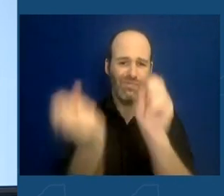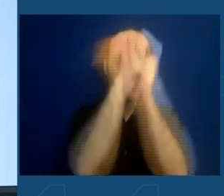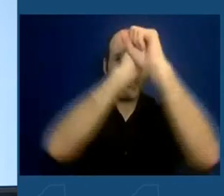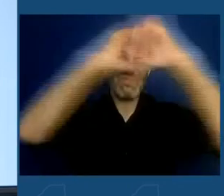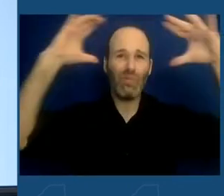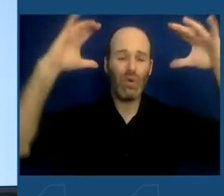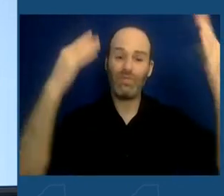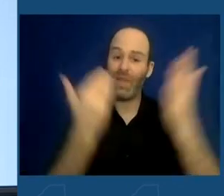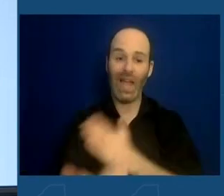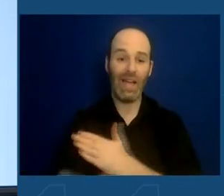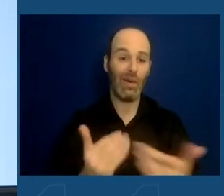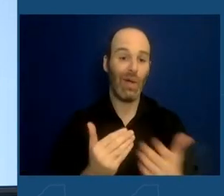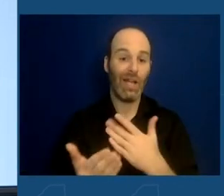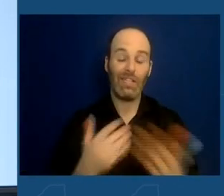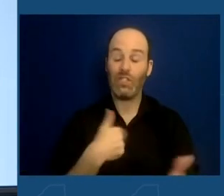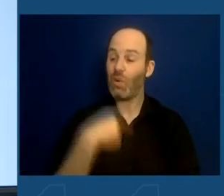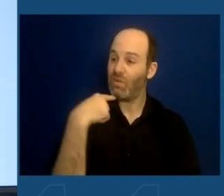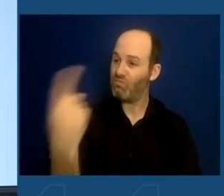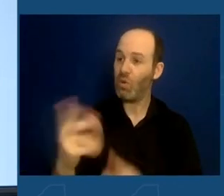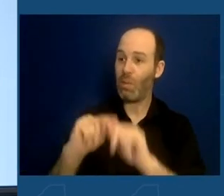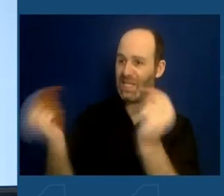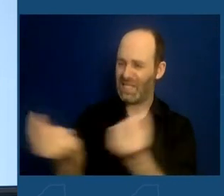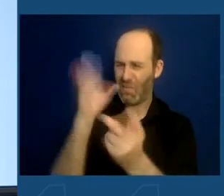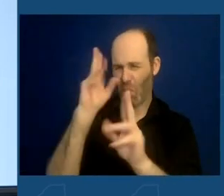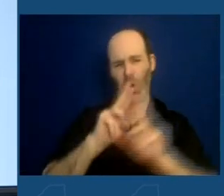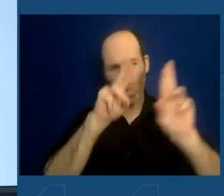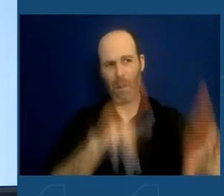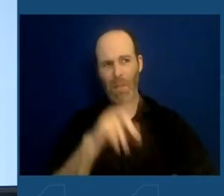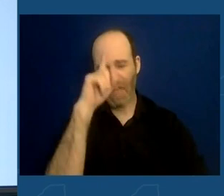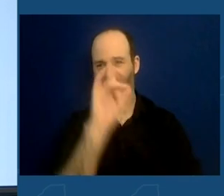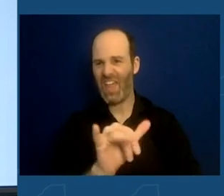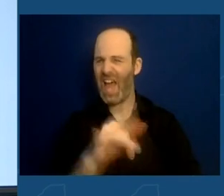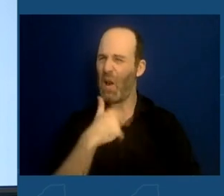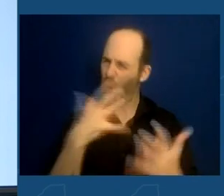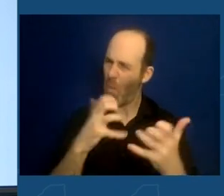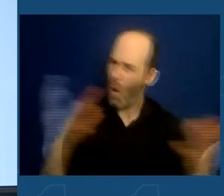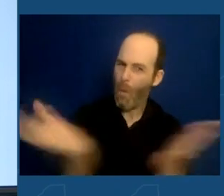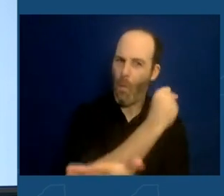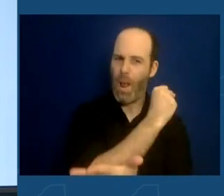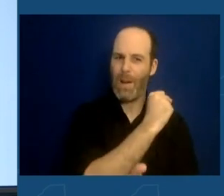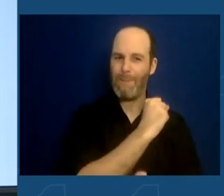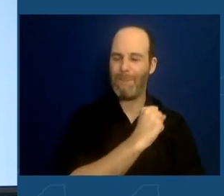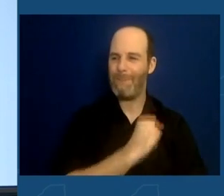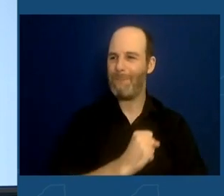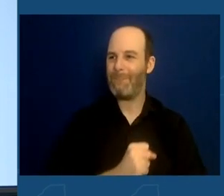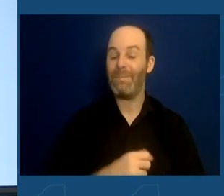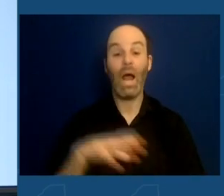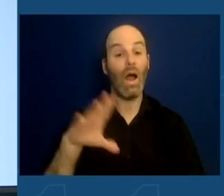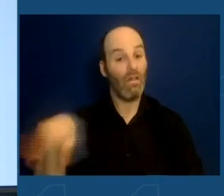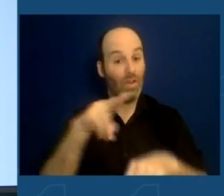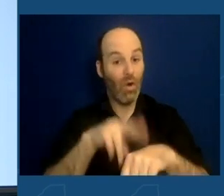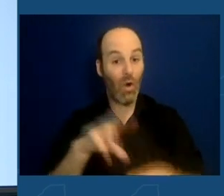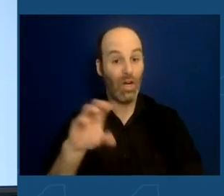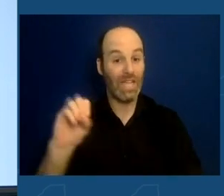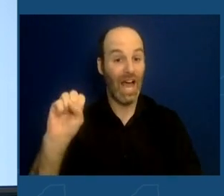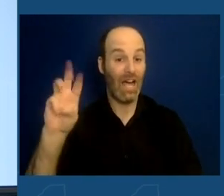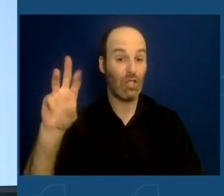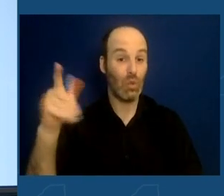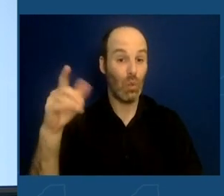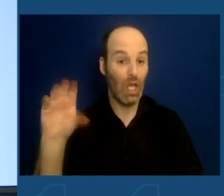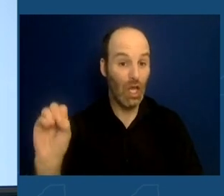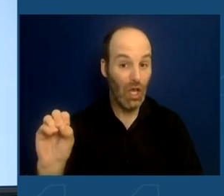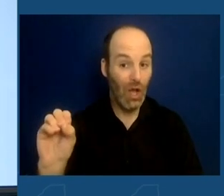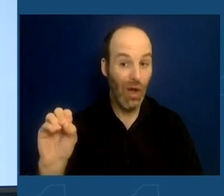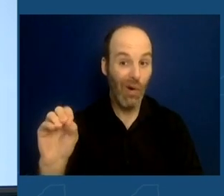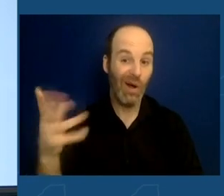told my team that we're going to apply for this and we're going to apply to win. Of course, Oswego somewhat is